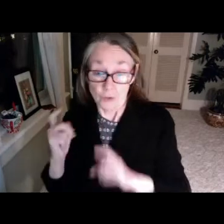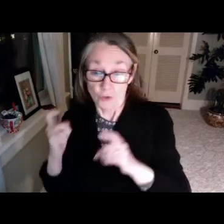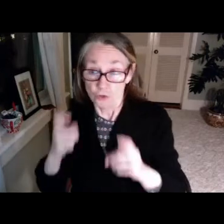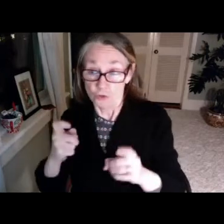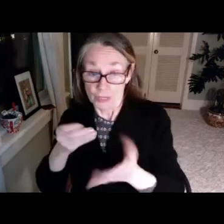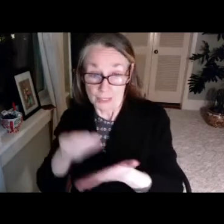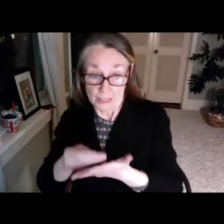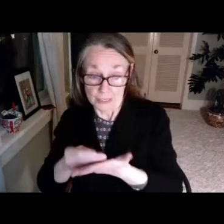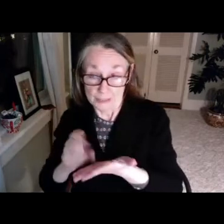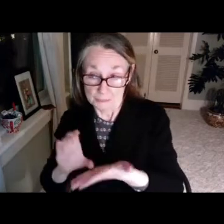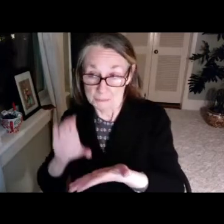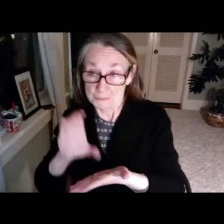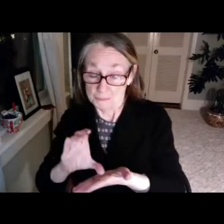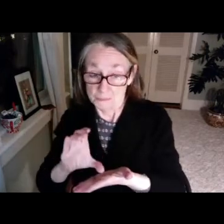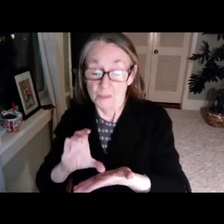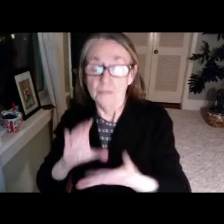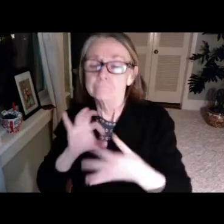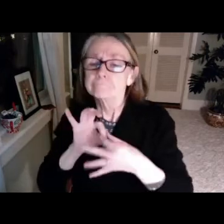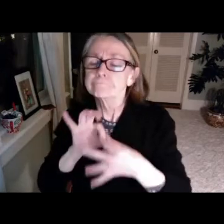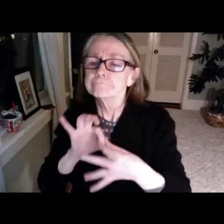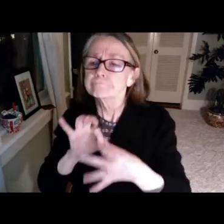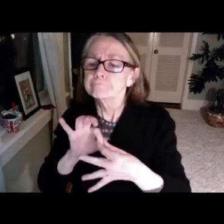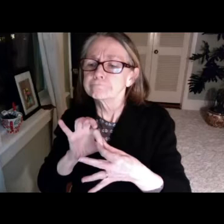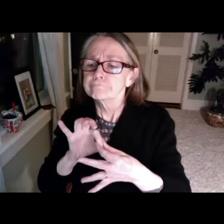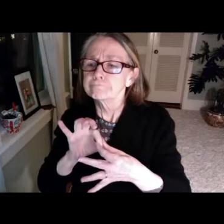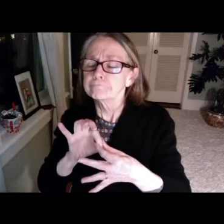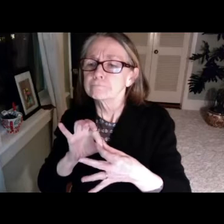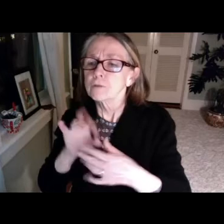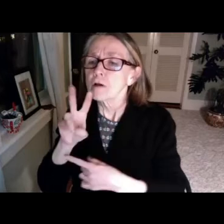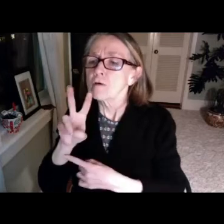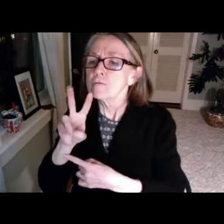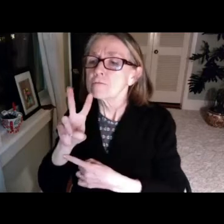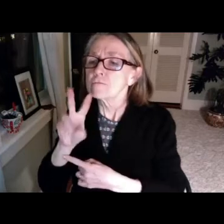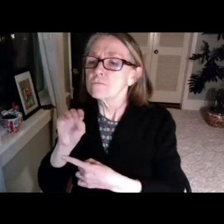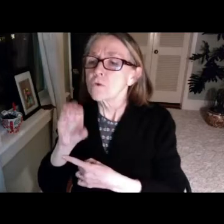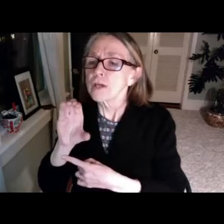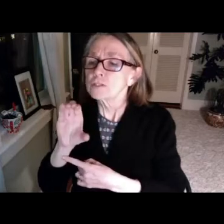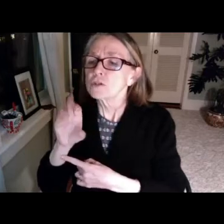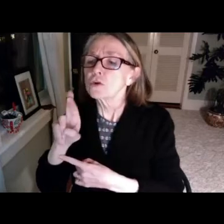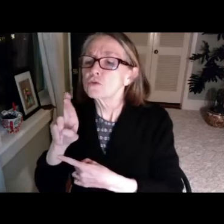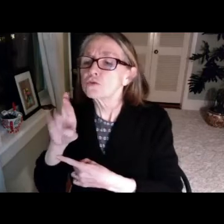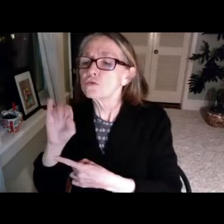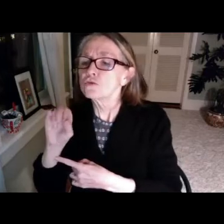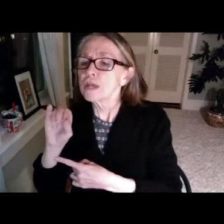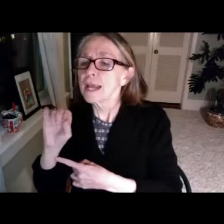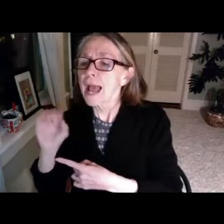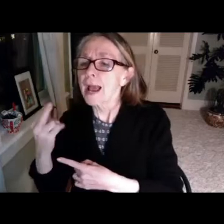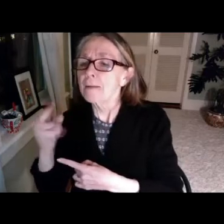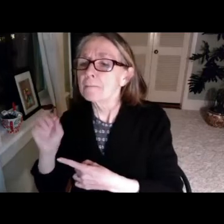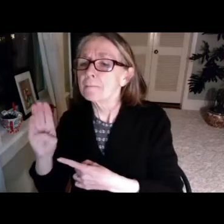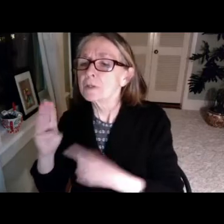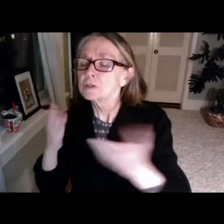about, which is regarding vocational rehabilitation services, which in the state of Rhode Island